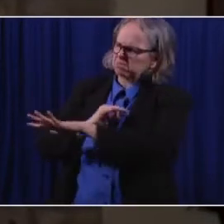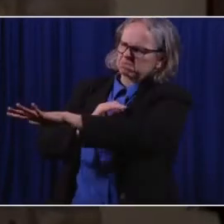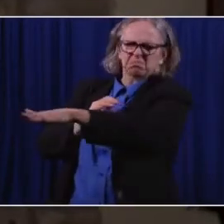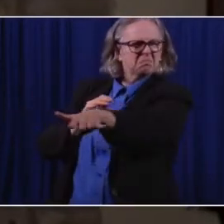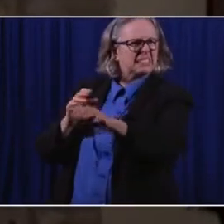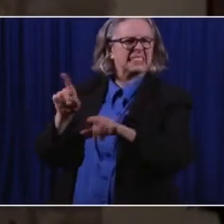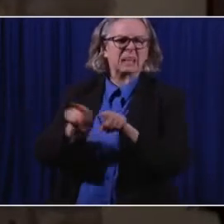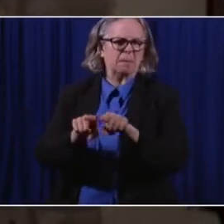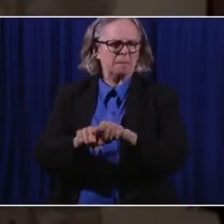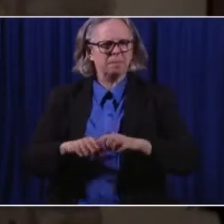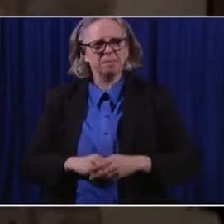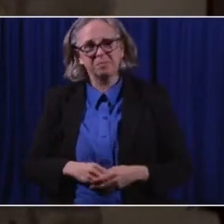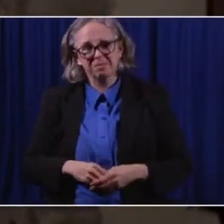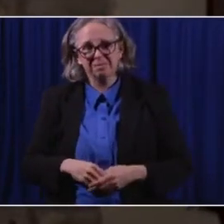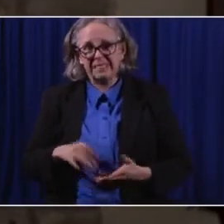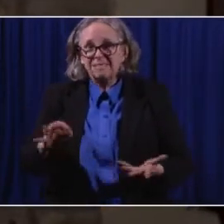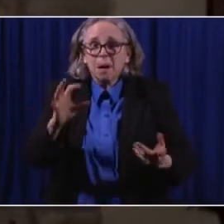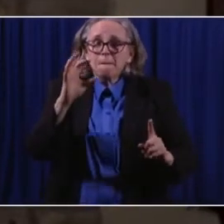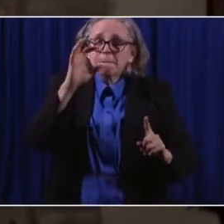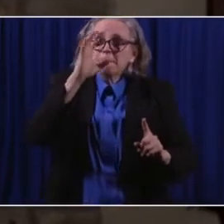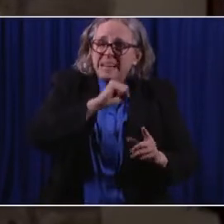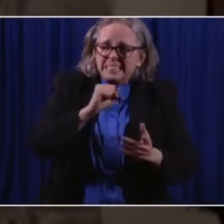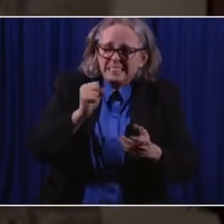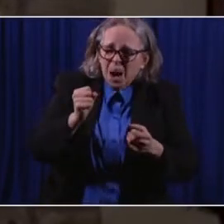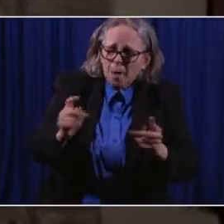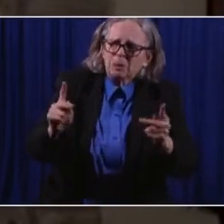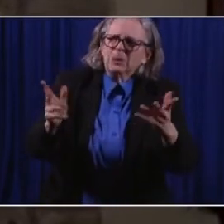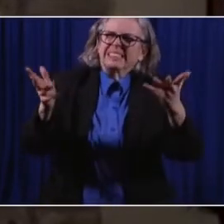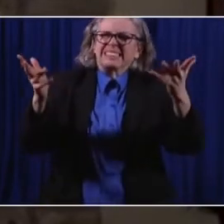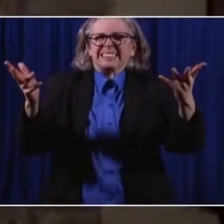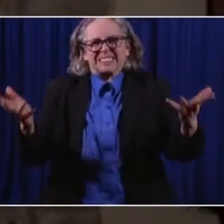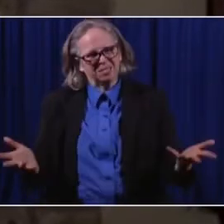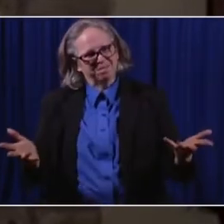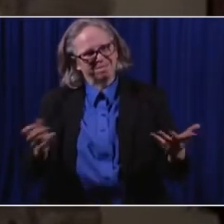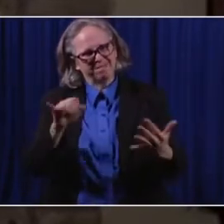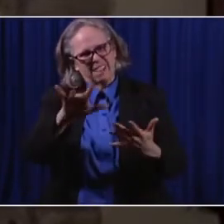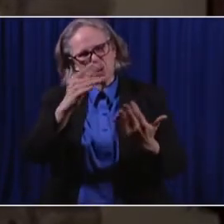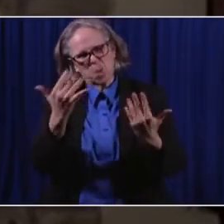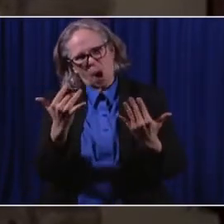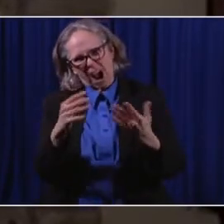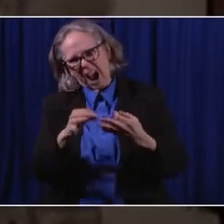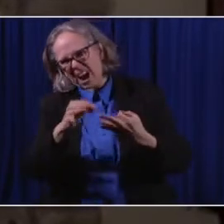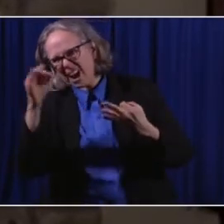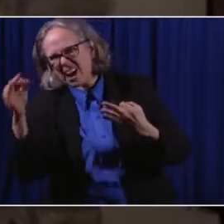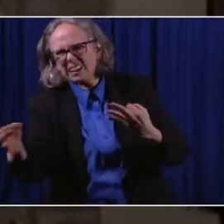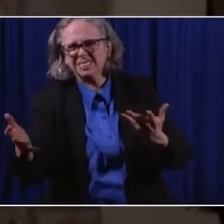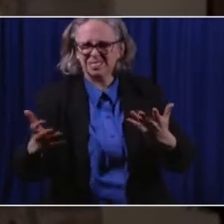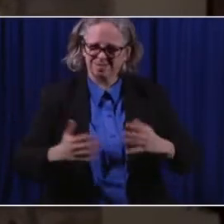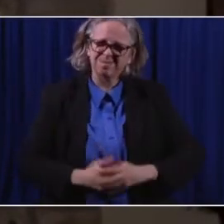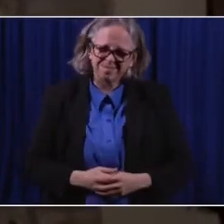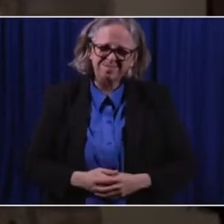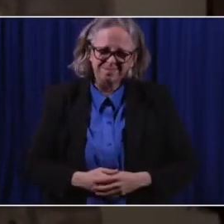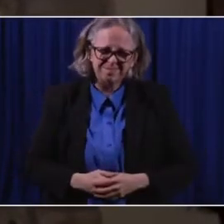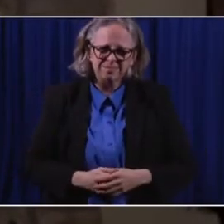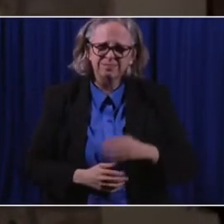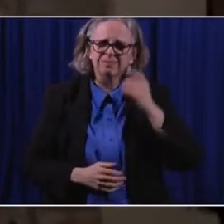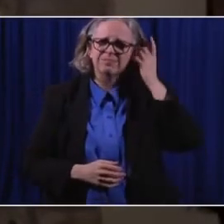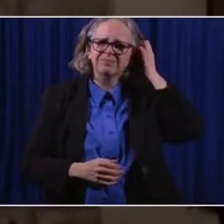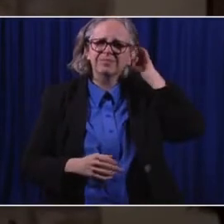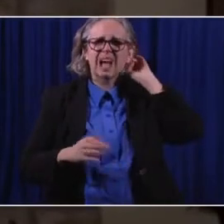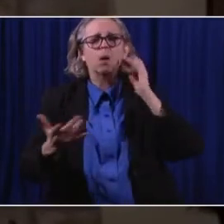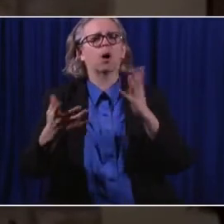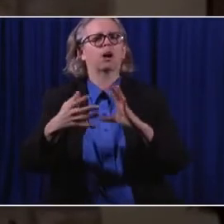we cannot guarantee that. Let me talk a moment about nursing home residents. We've had a large number of